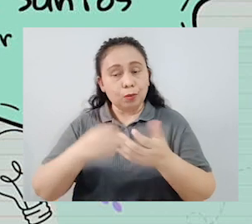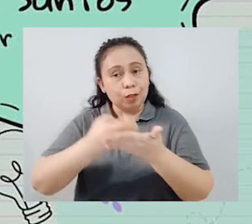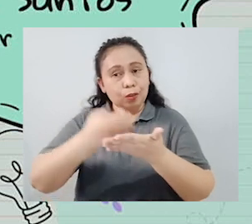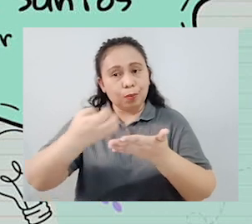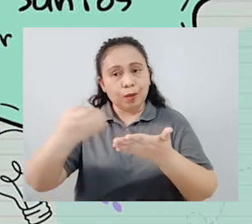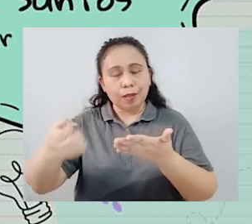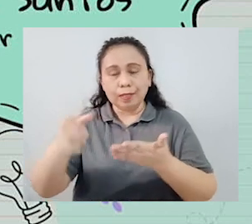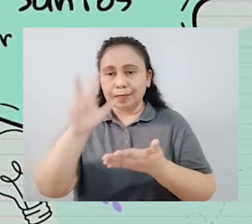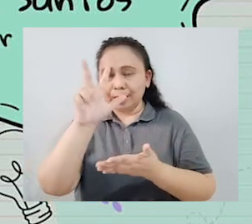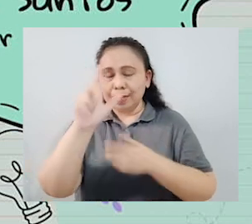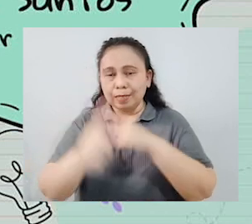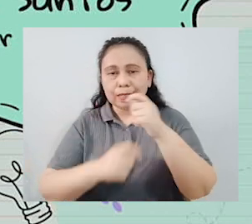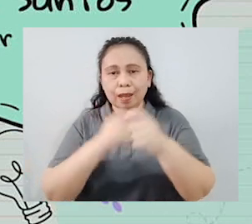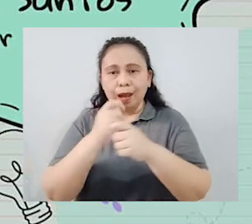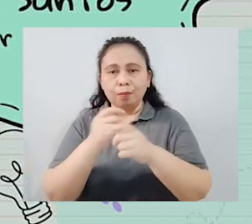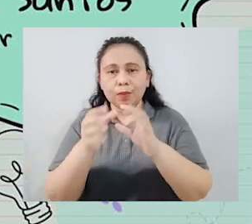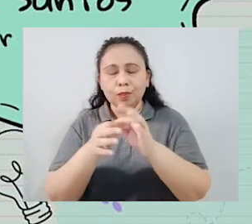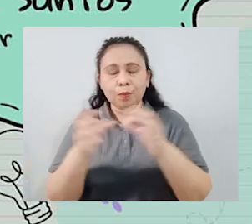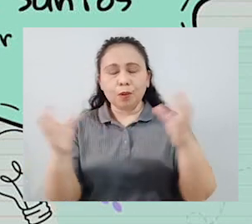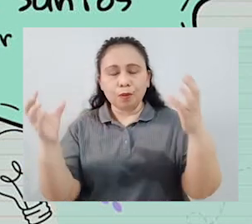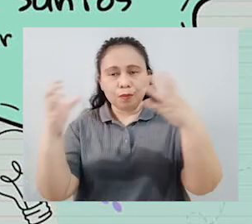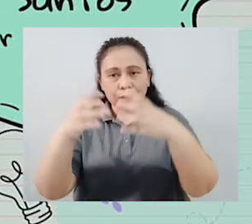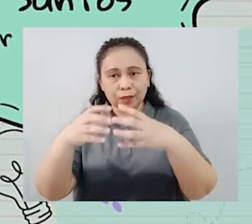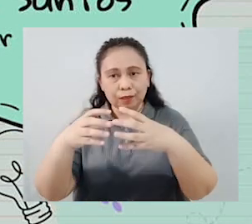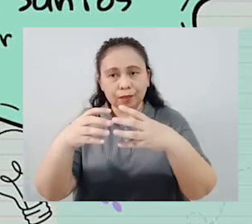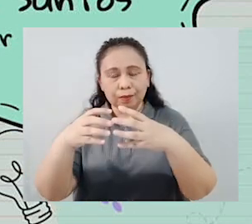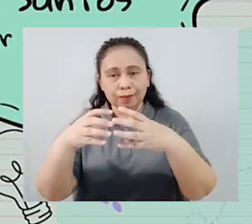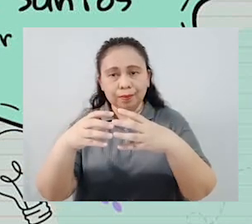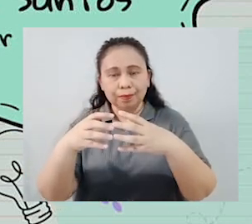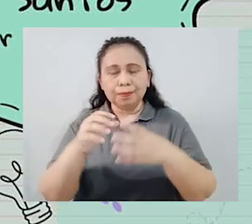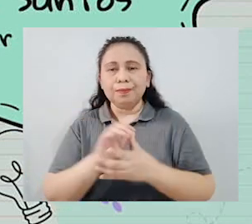enumerate these 3 types of convergence, Fernandina teens?